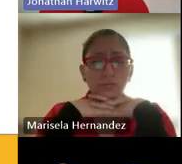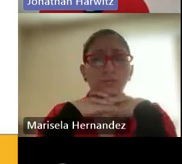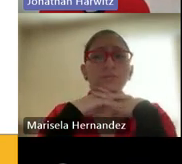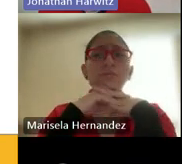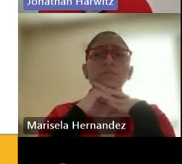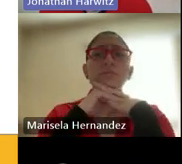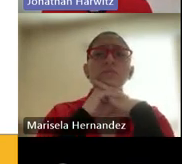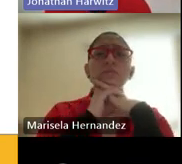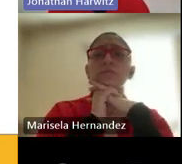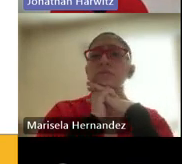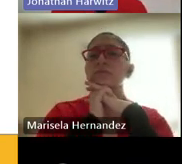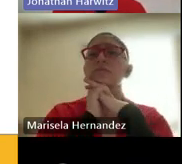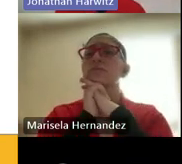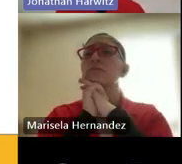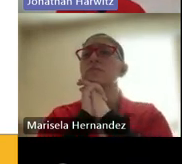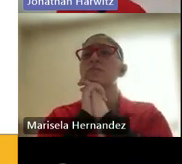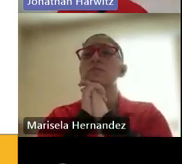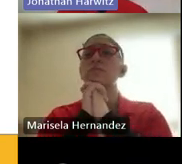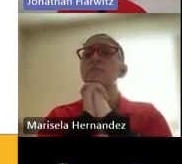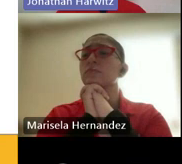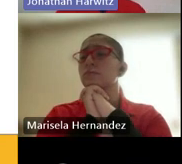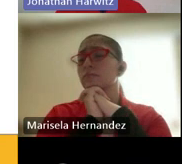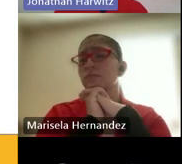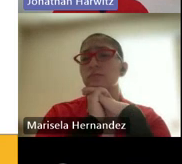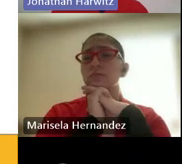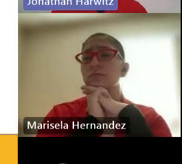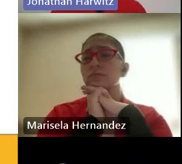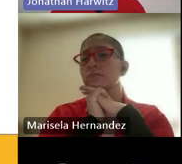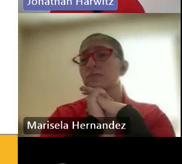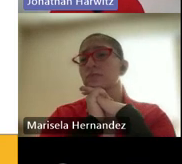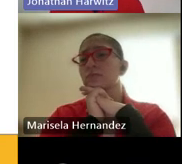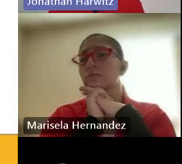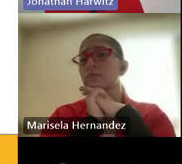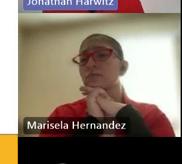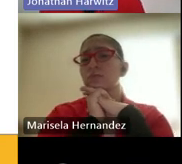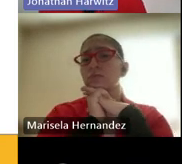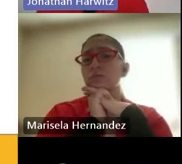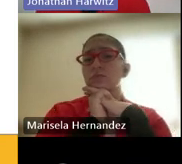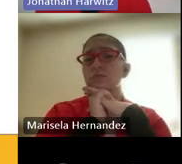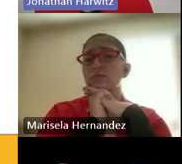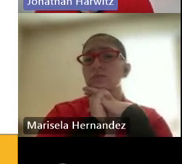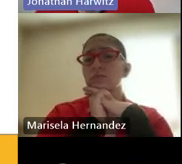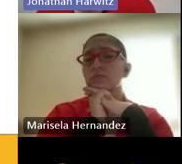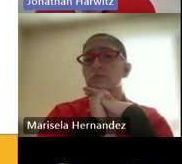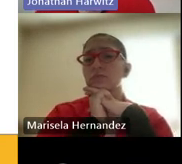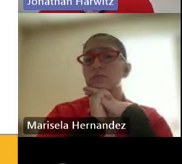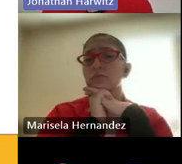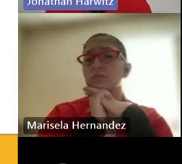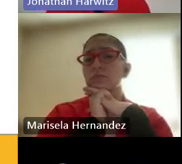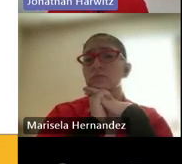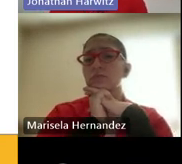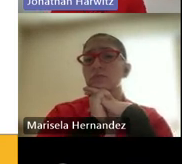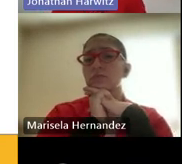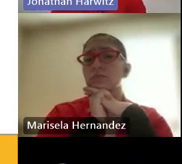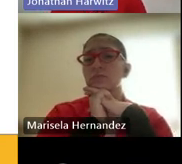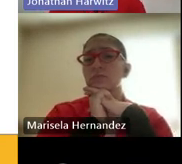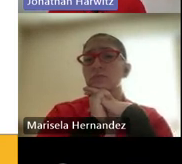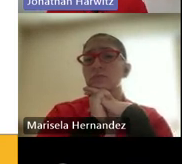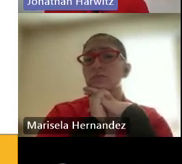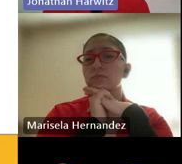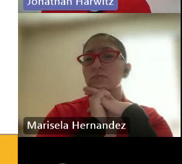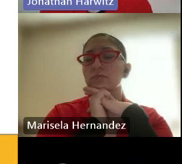is exciting. And the reason I'm mentioning that in the context of public housing capital and operating is that there are some similarities between